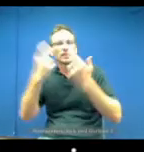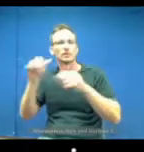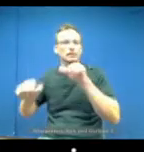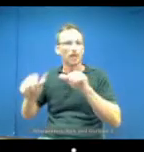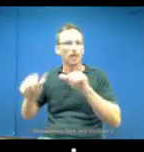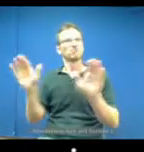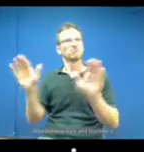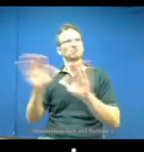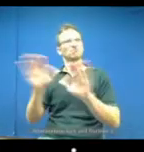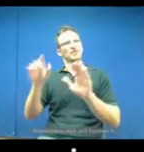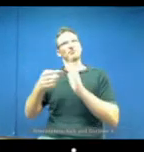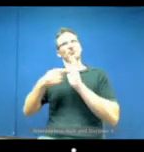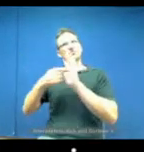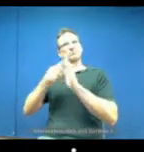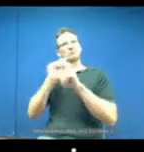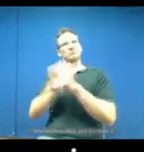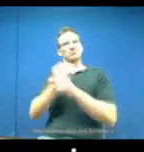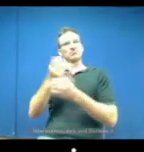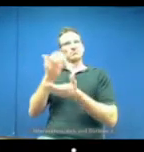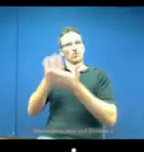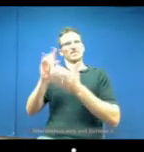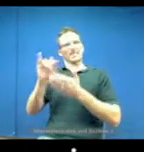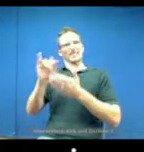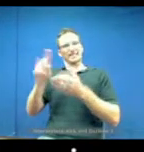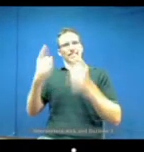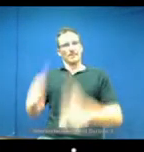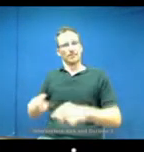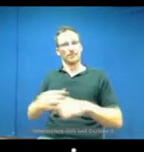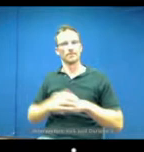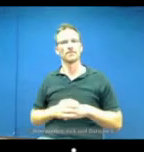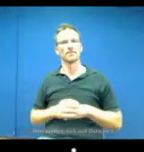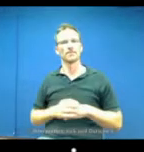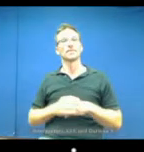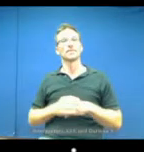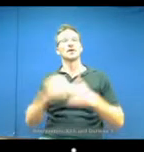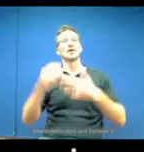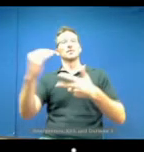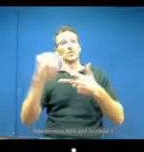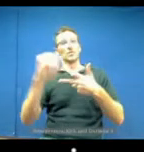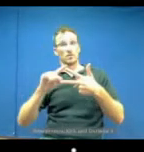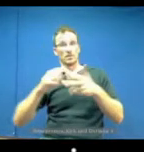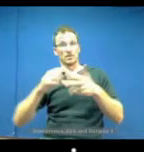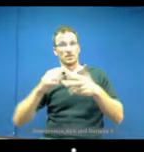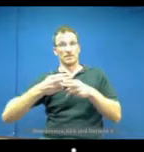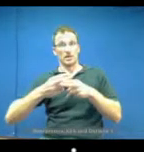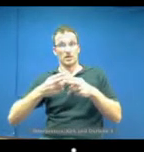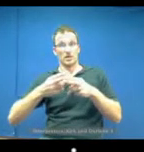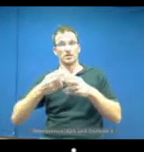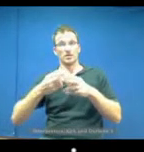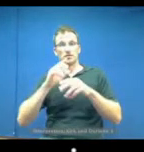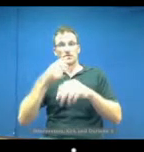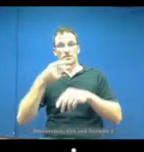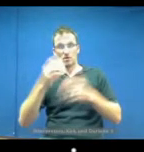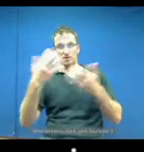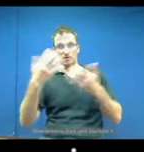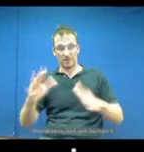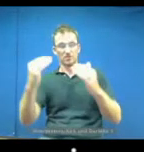So that after the temporary order, then there's a full evidentiary hearing called the final